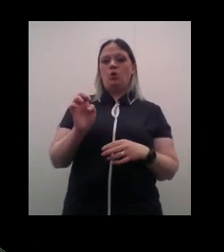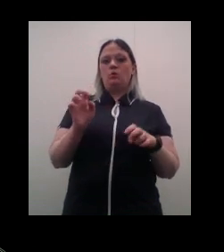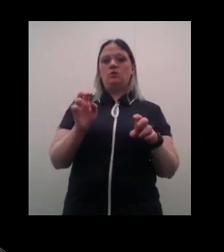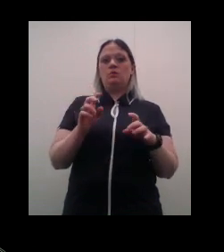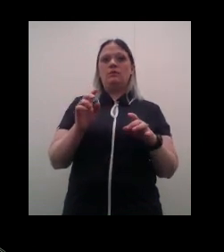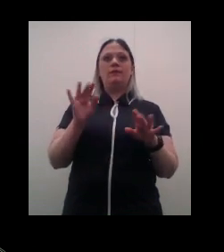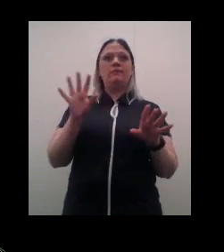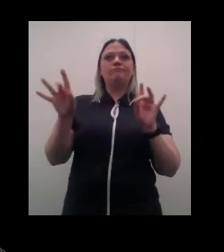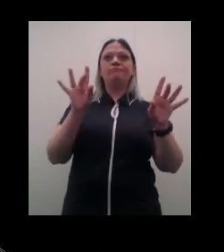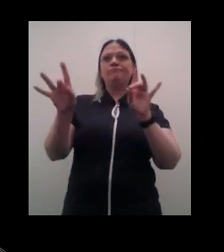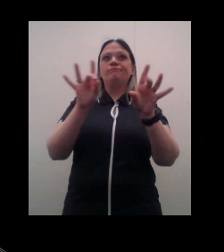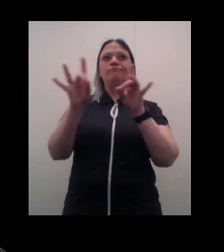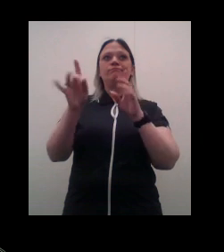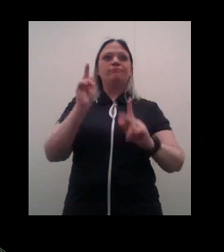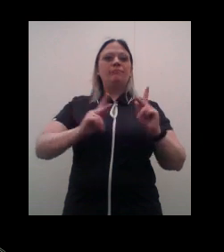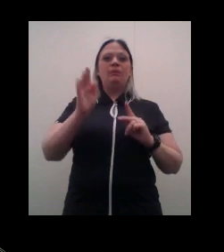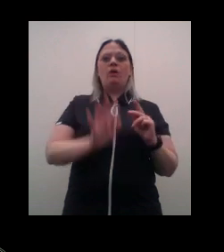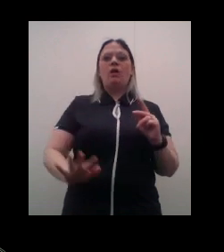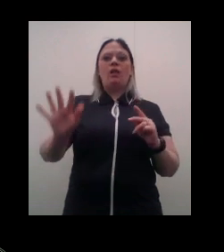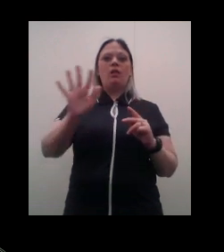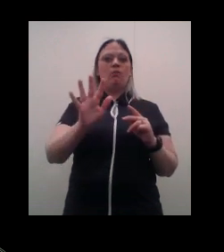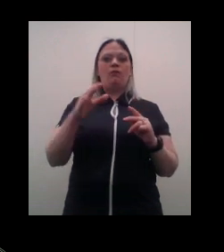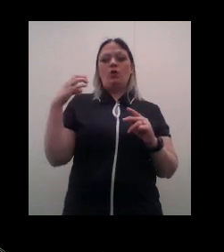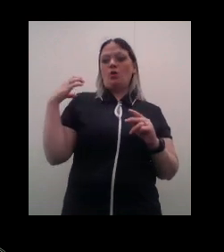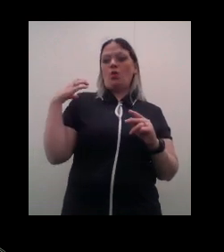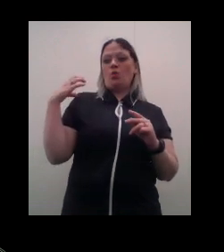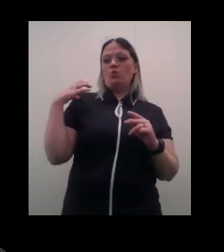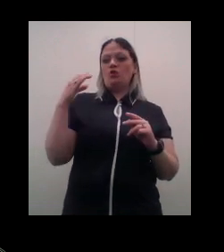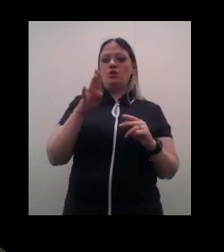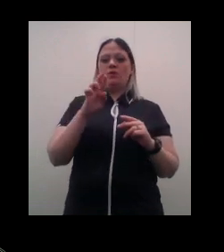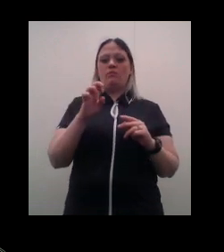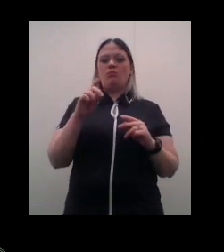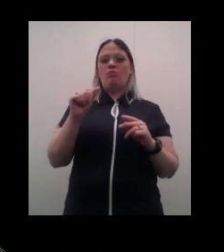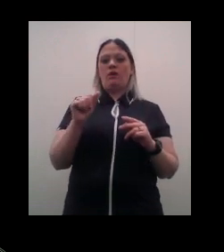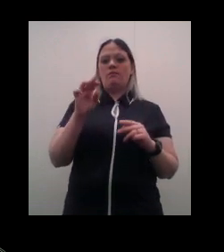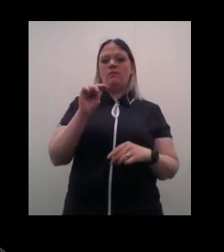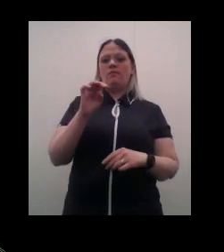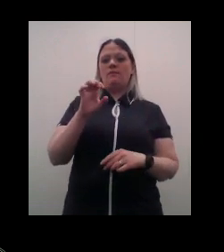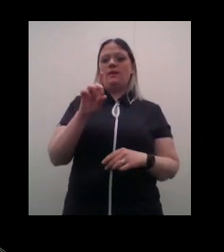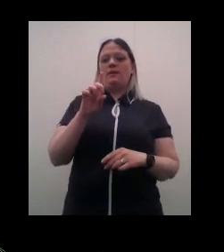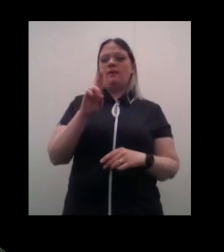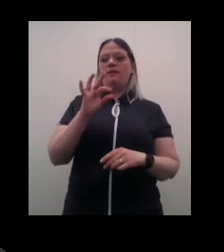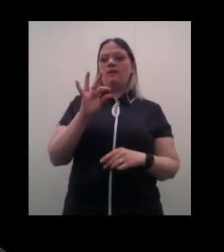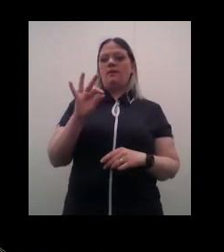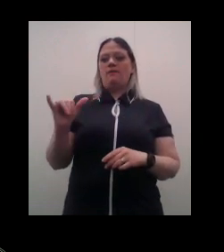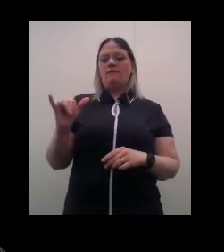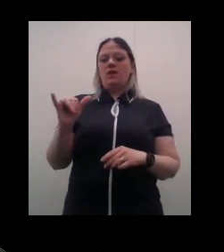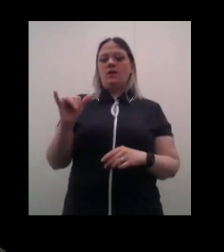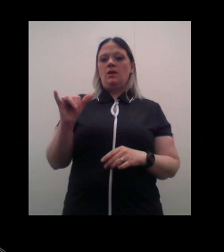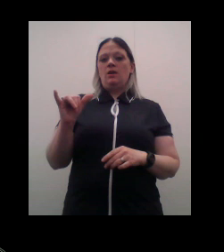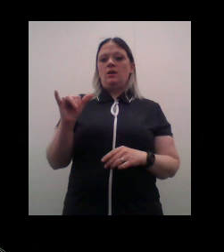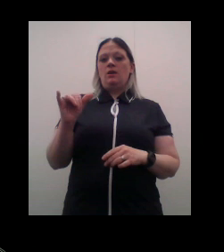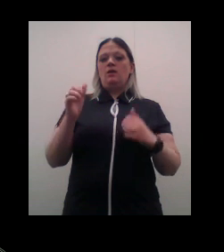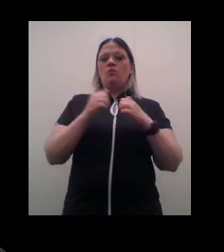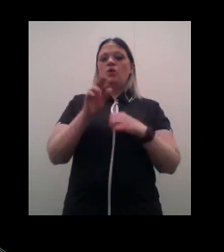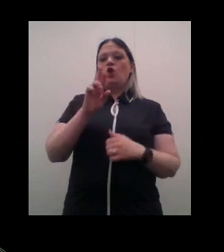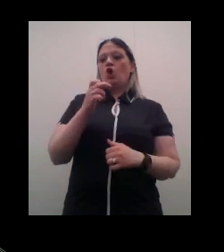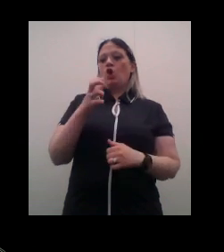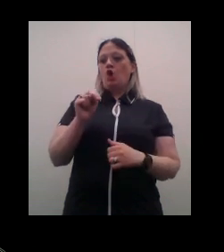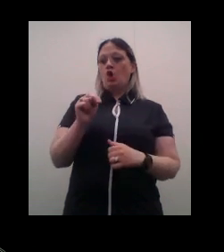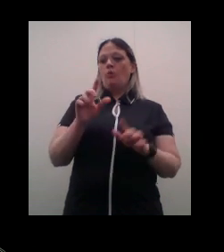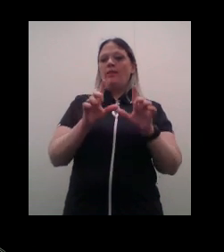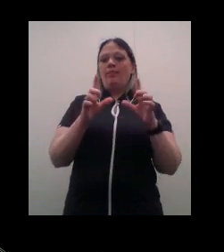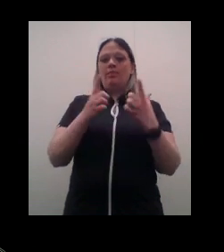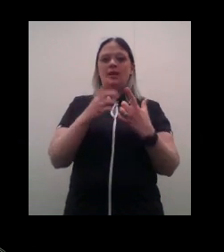this region, co-chaired by Brenda McDuffie, the head of the Urban League, as well as the chair of the Erie County Industrial Development